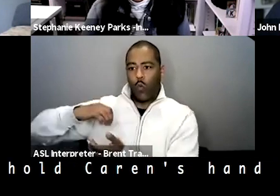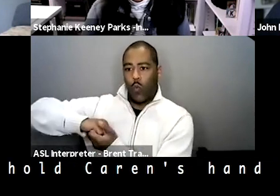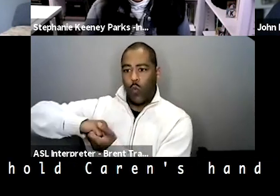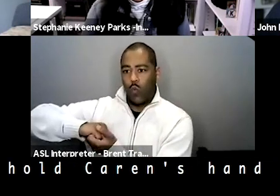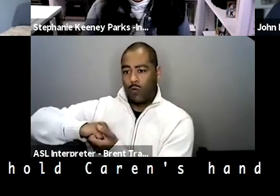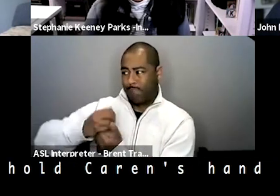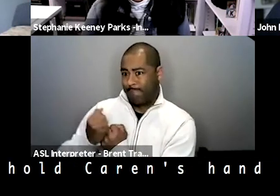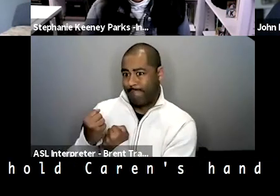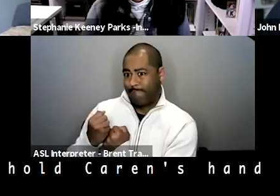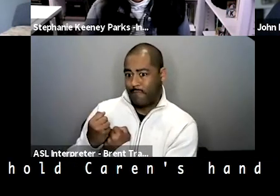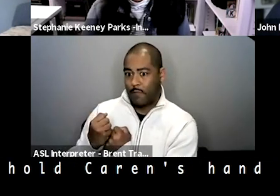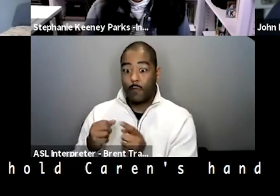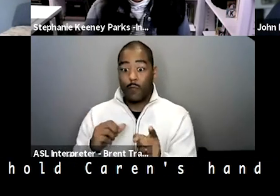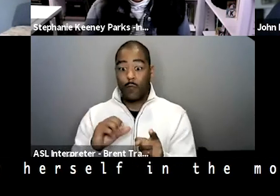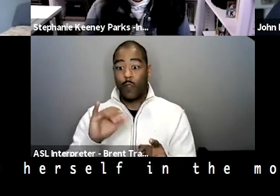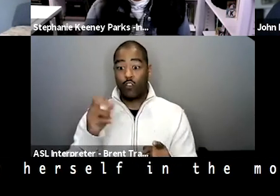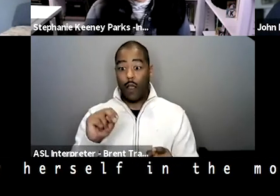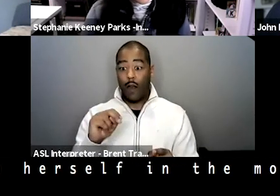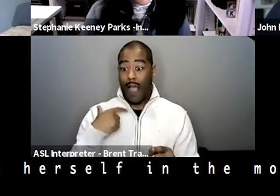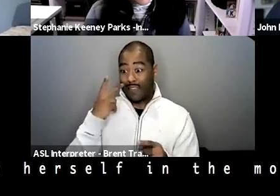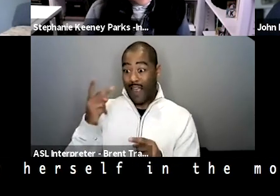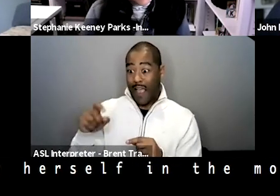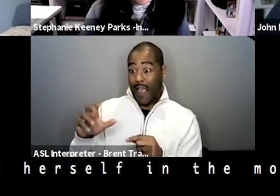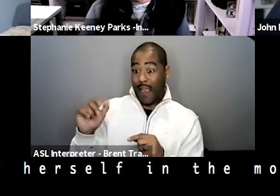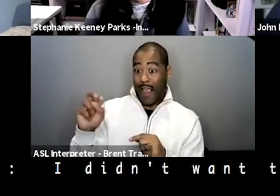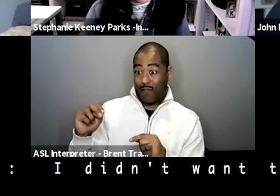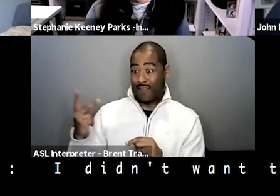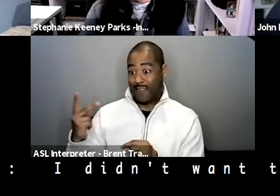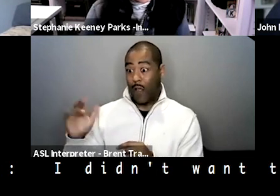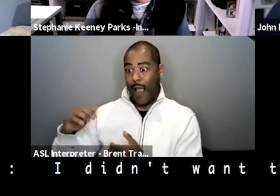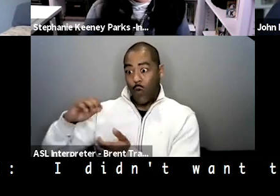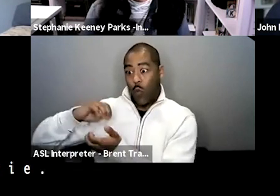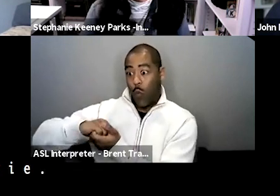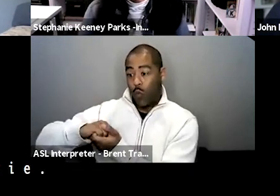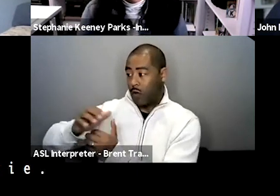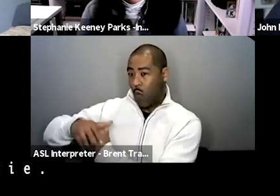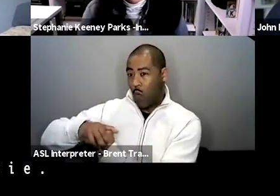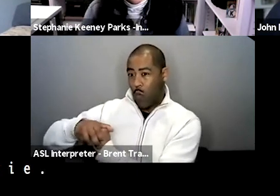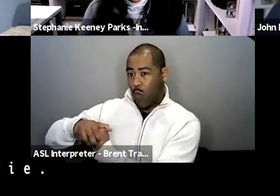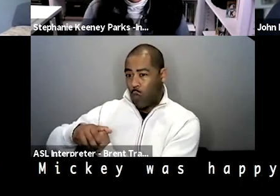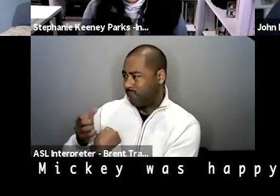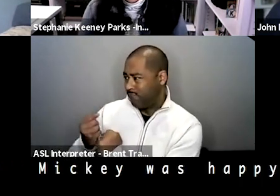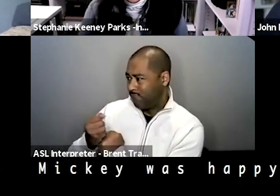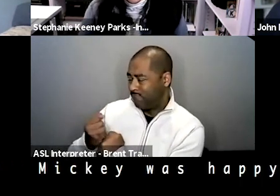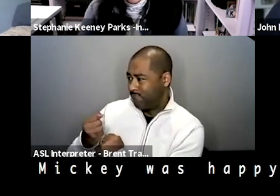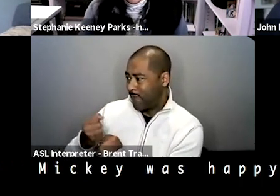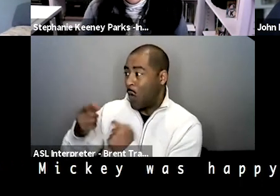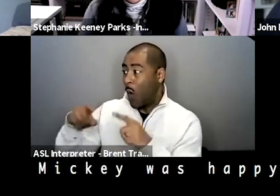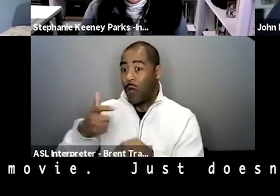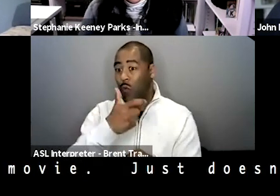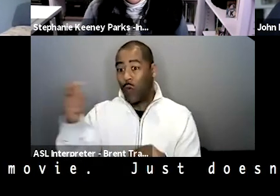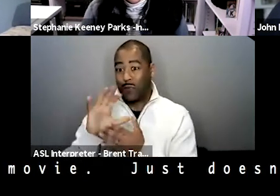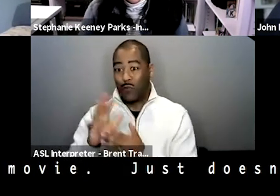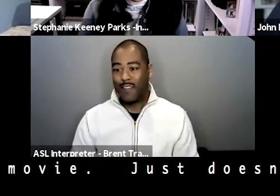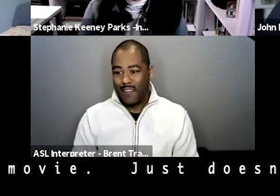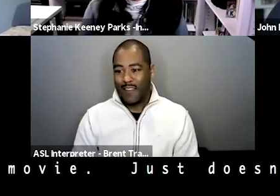hold Karen's hand the first time when she saw herself in the movie. That's because I didn't want to be in the movie. Right. Right. No, Mickey was happy. Mickey